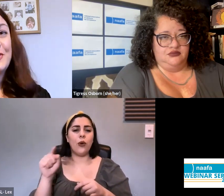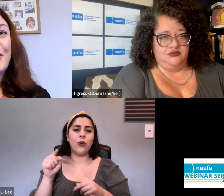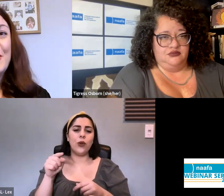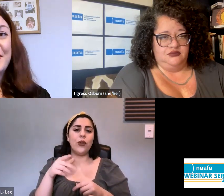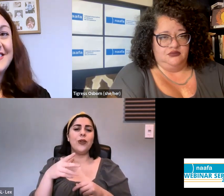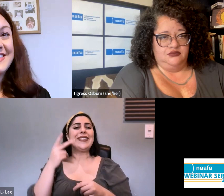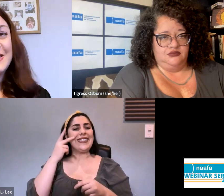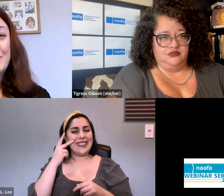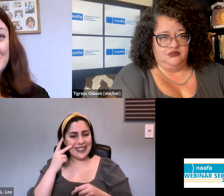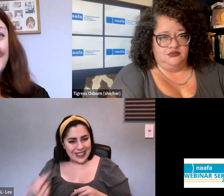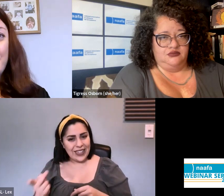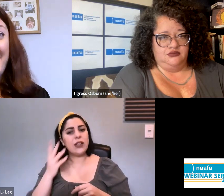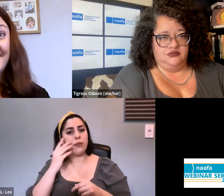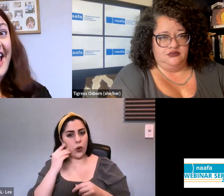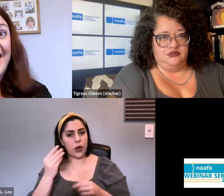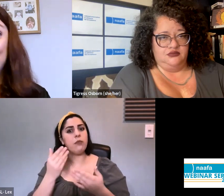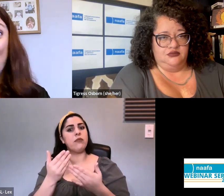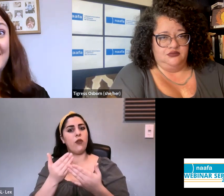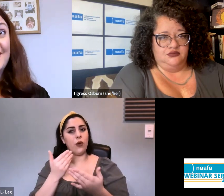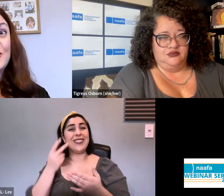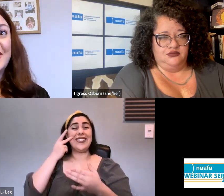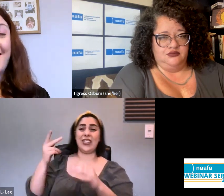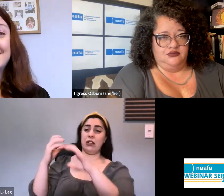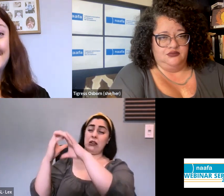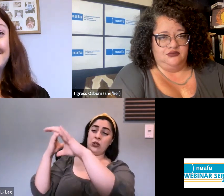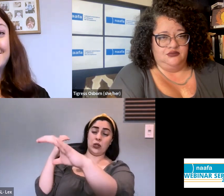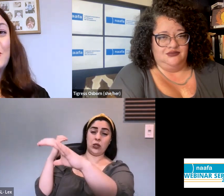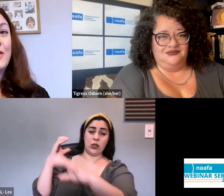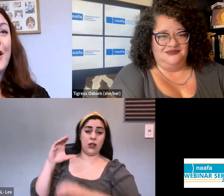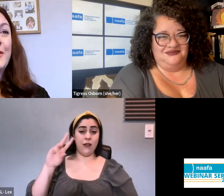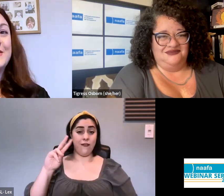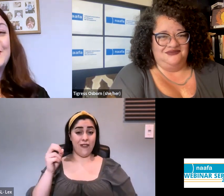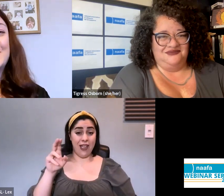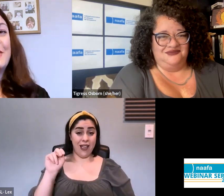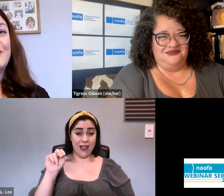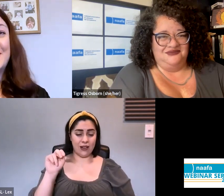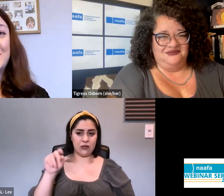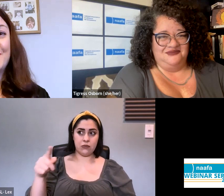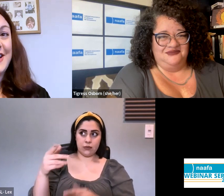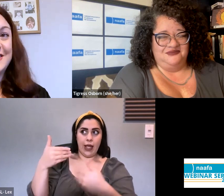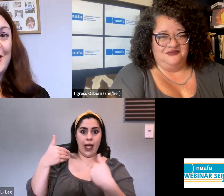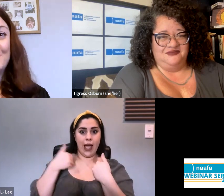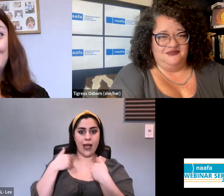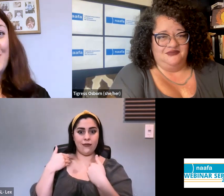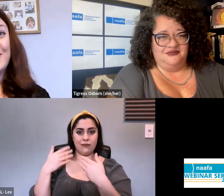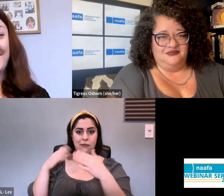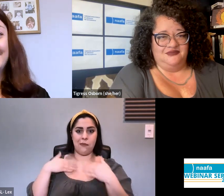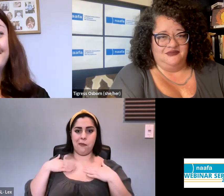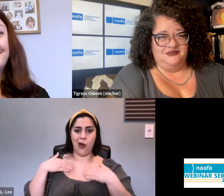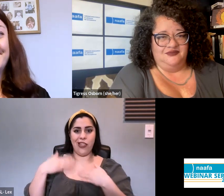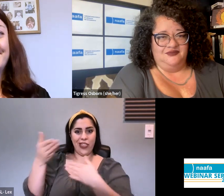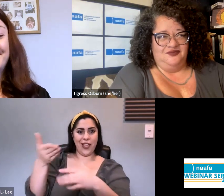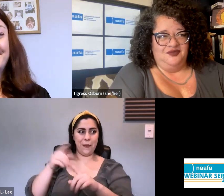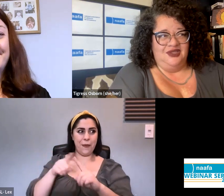from a funeral home with a deceased person in the back and have not even realized it. We're not always using the big fancy coach for